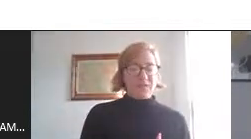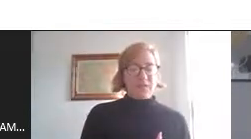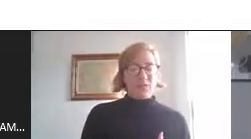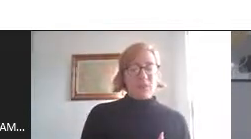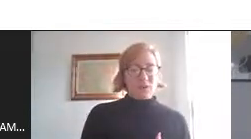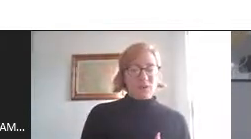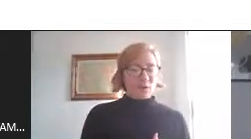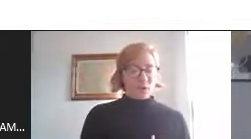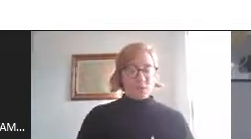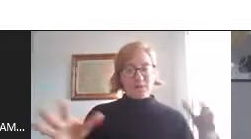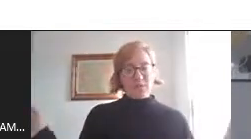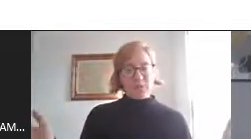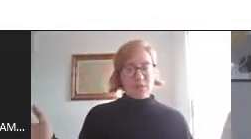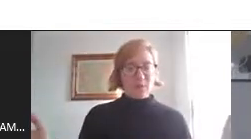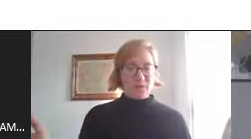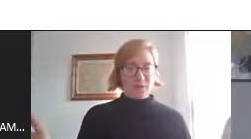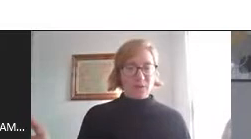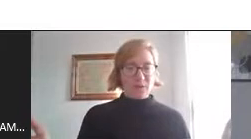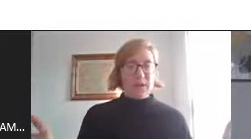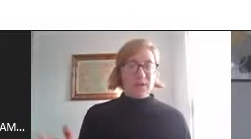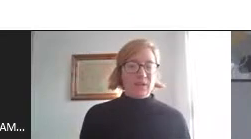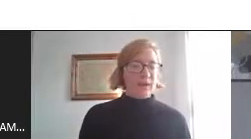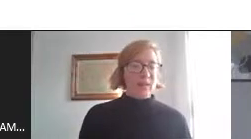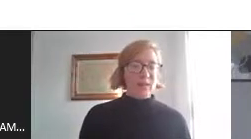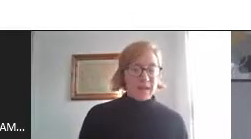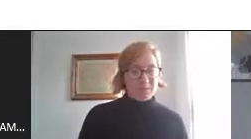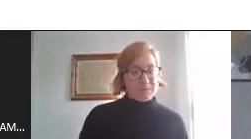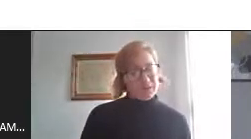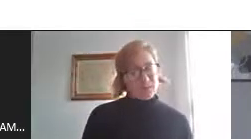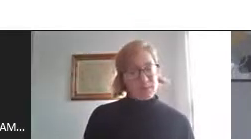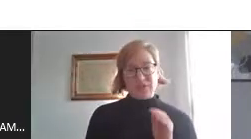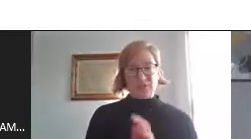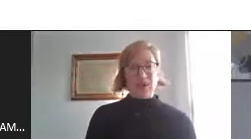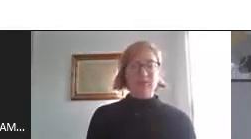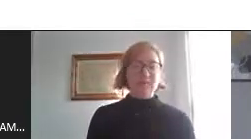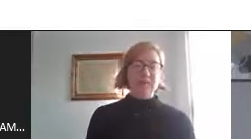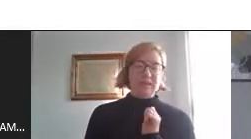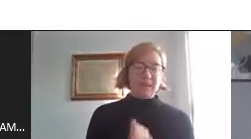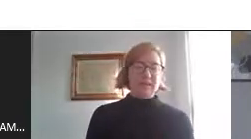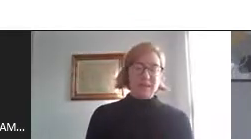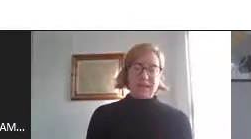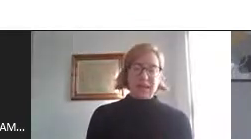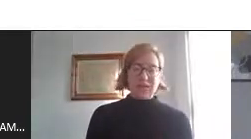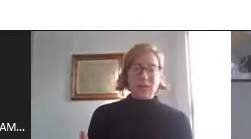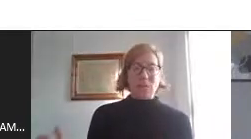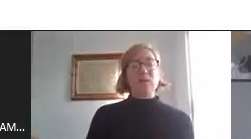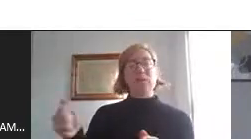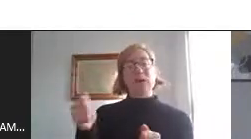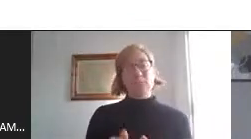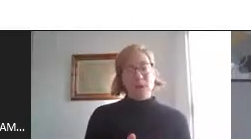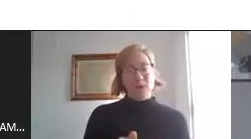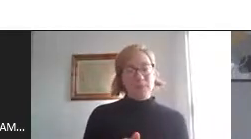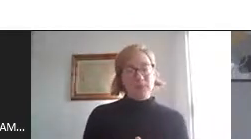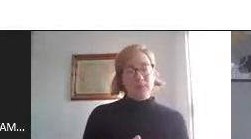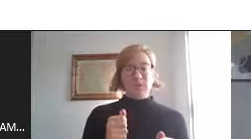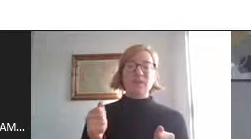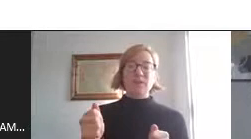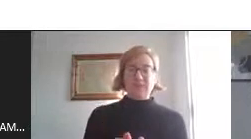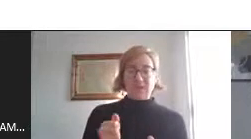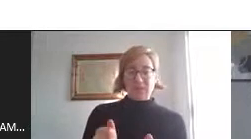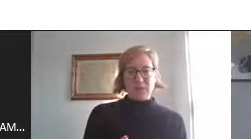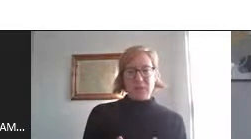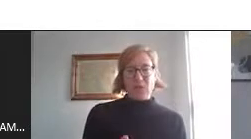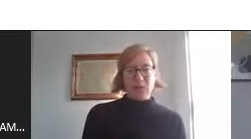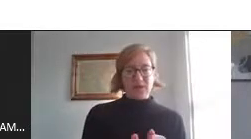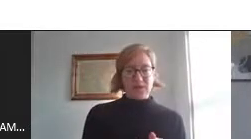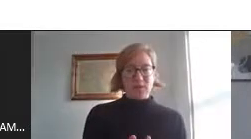end of the day, after everyone's gone, all the different peoples are gone, you could have 10 minutes where that child sits in their classroom with their mum, who's a